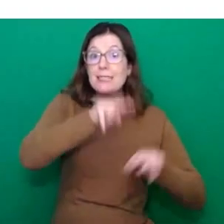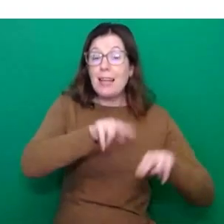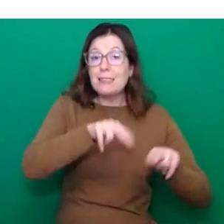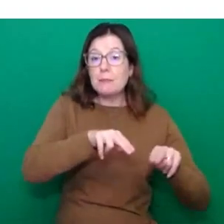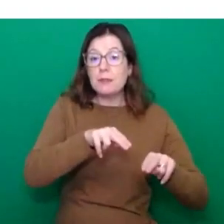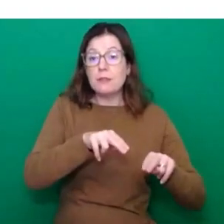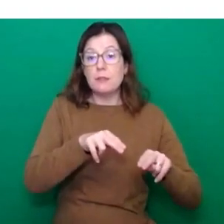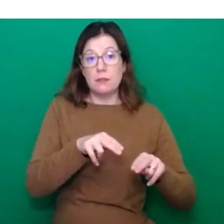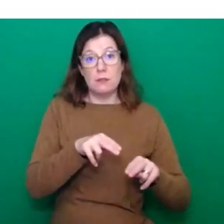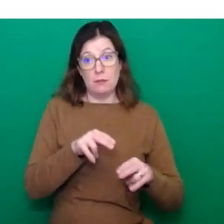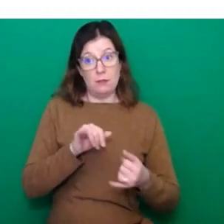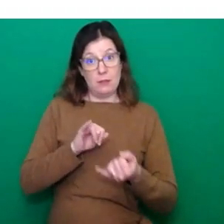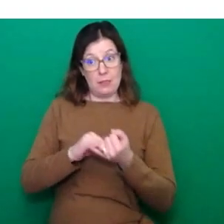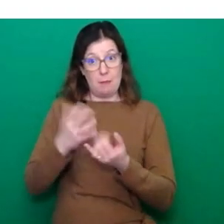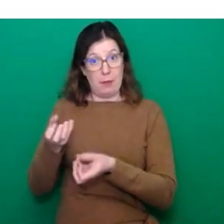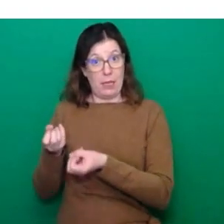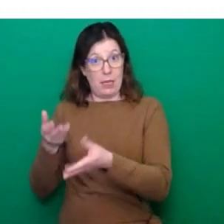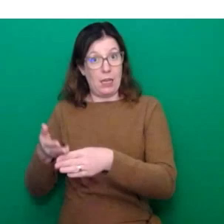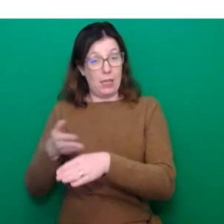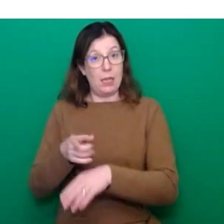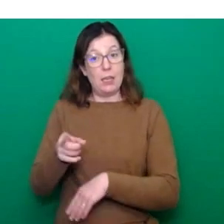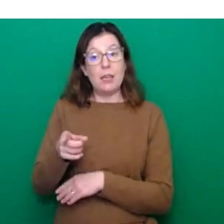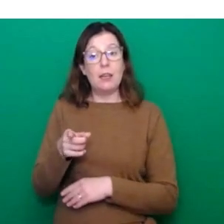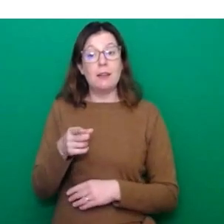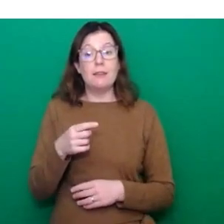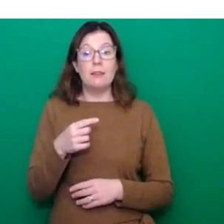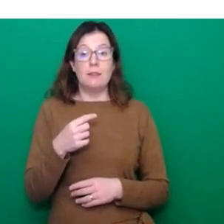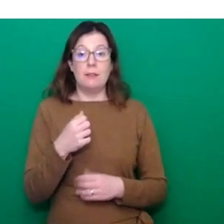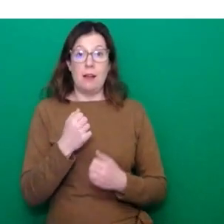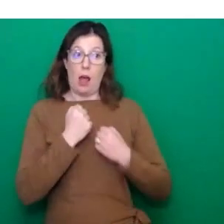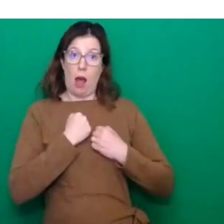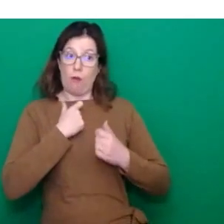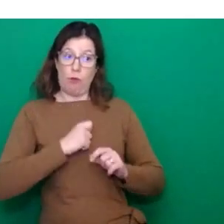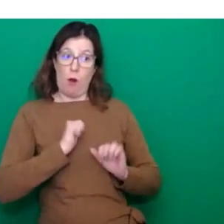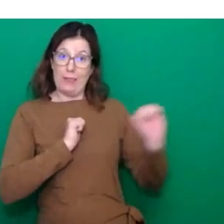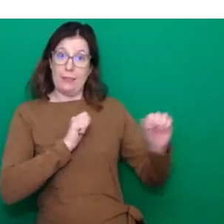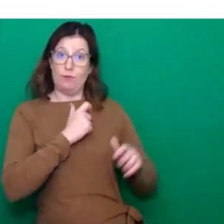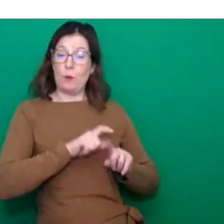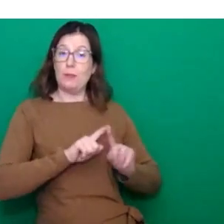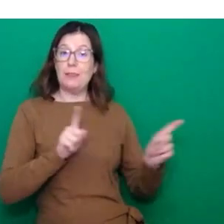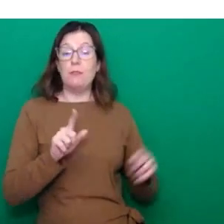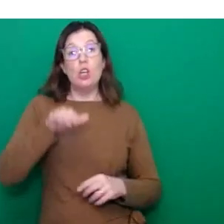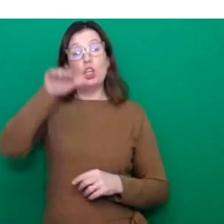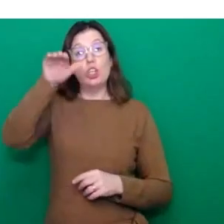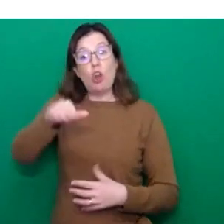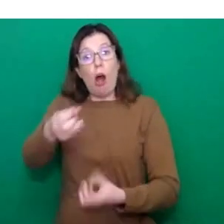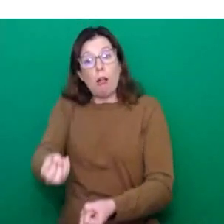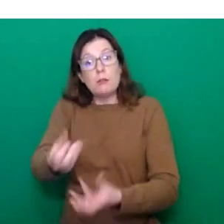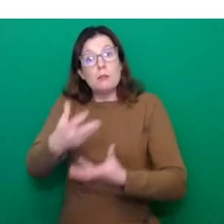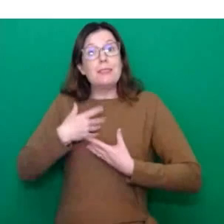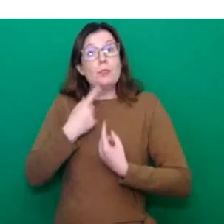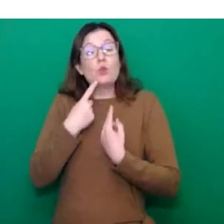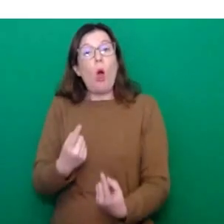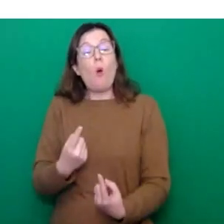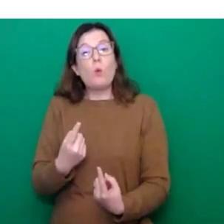like Saba said, I think maybe what's different from our role is if a child is to disclose something, we do